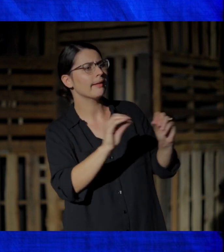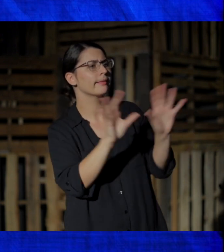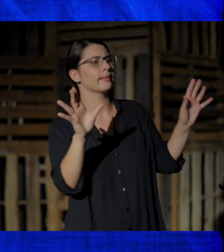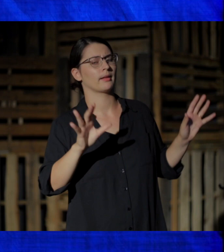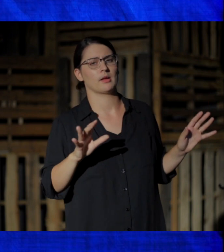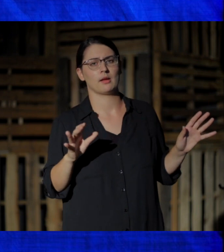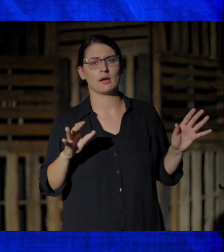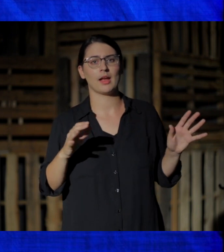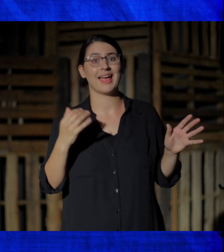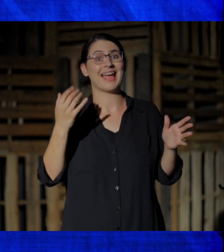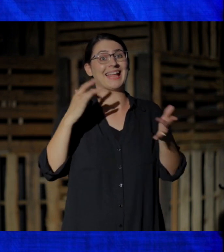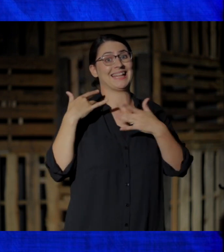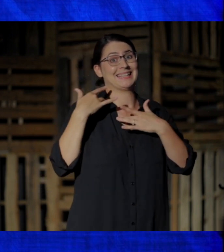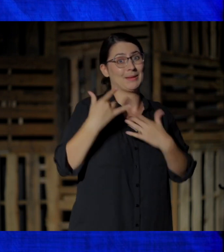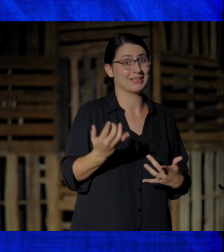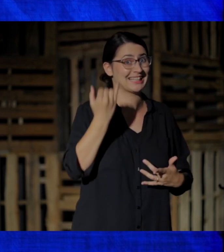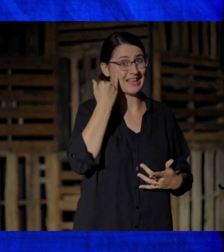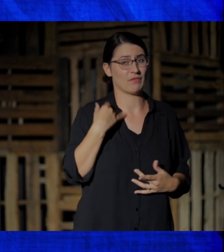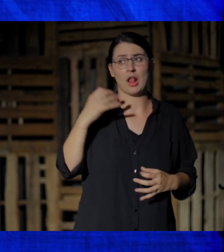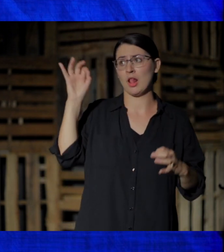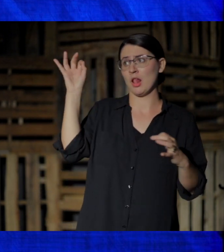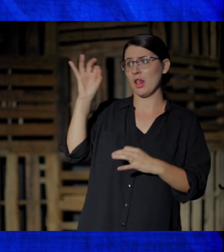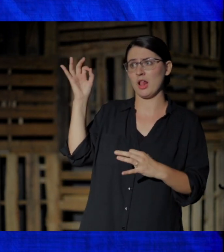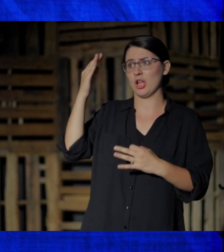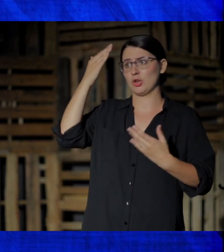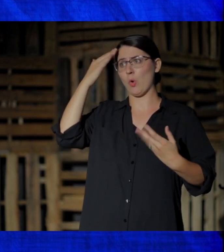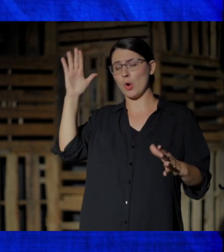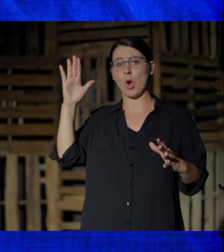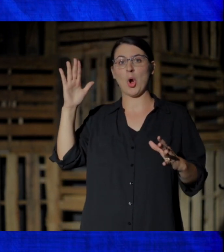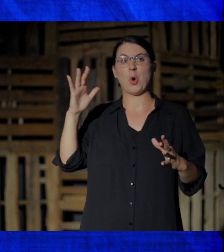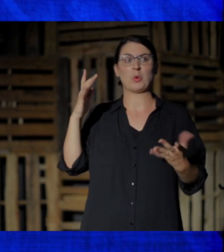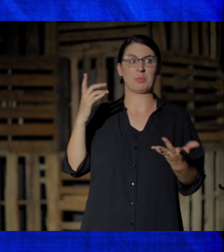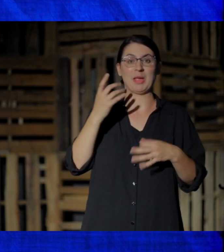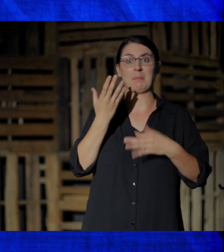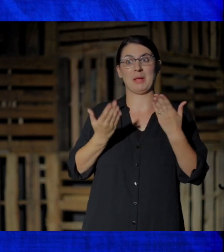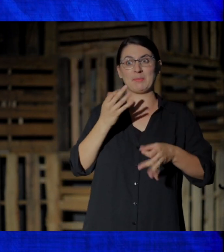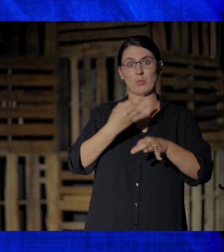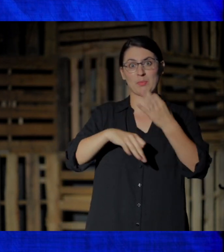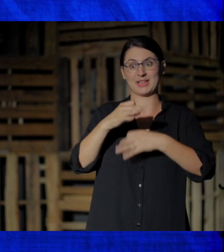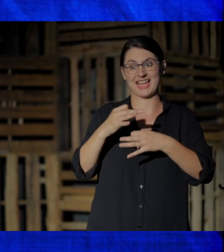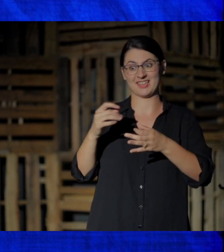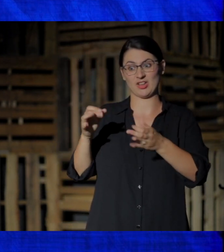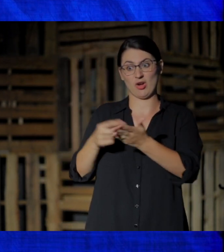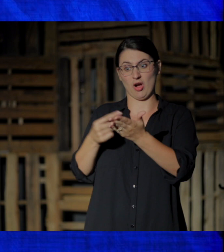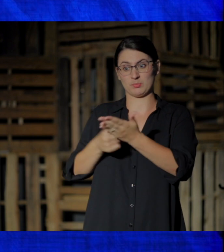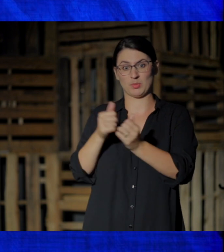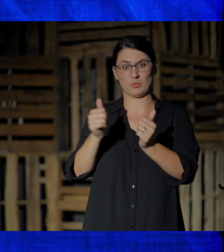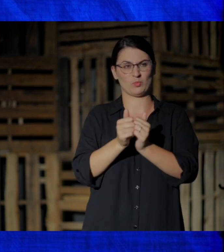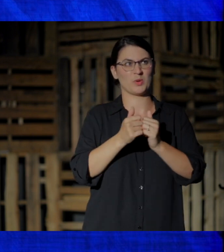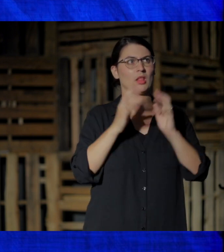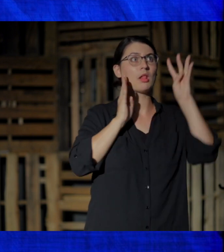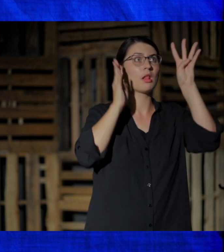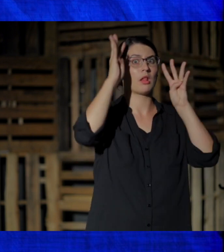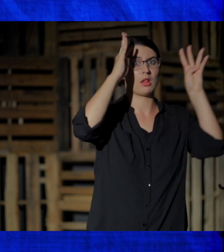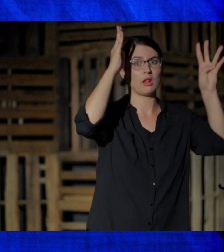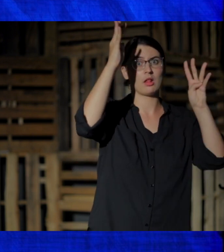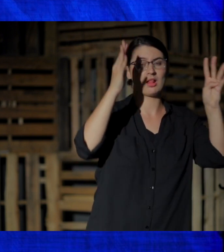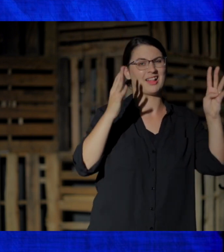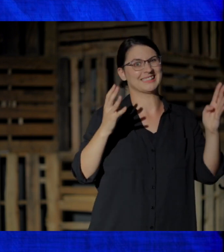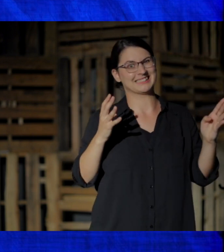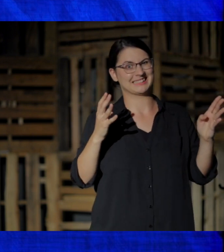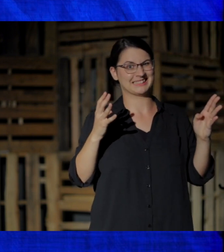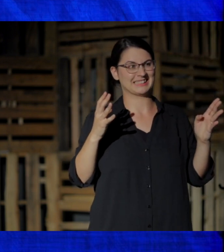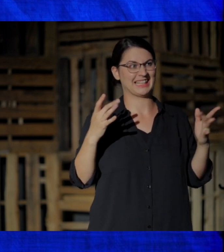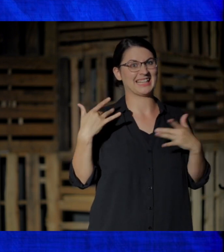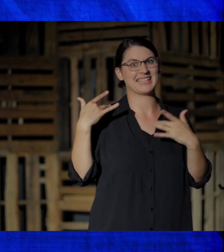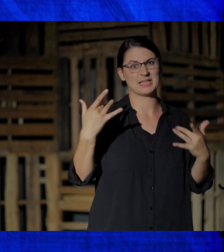filled by religious superstition, all right? So where we don't know real gospel, the world offers its alternative, and that's generally some